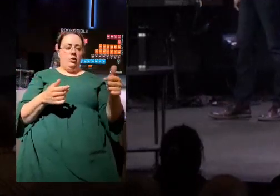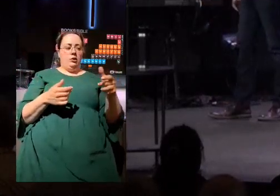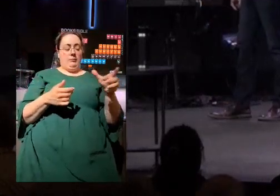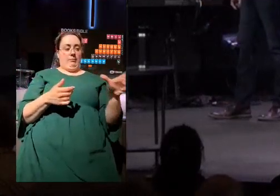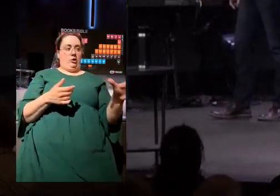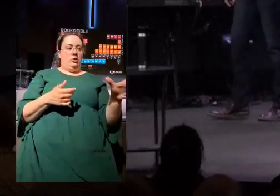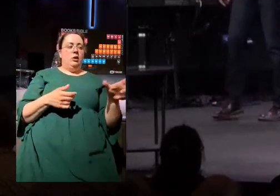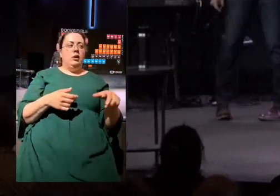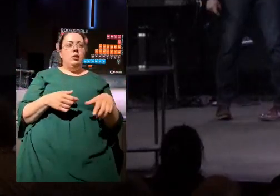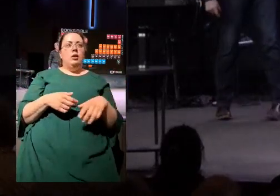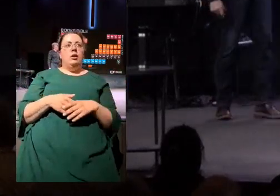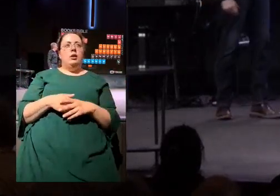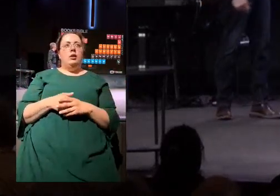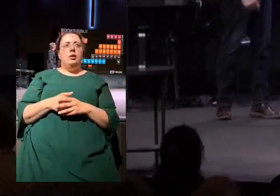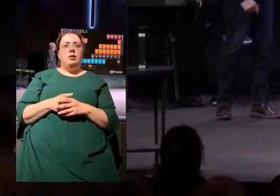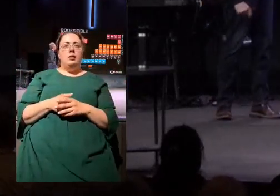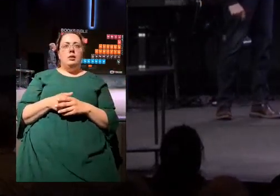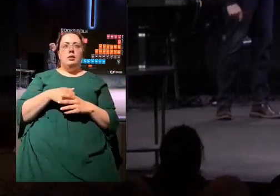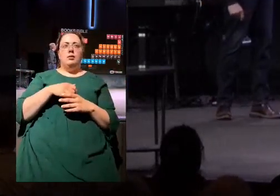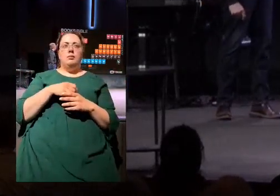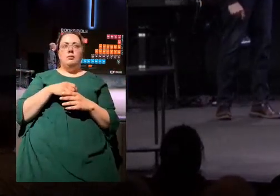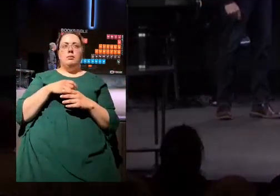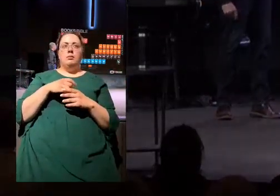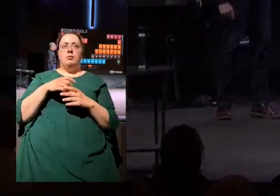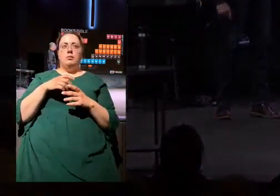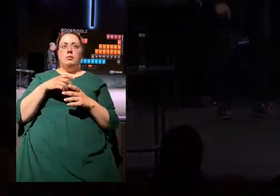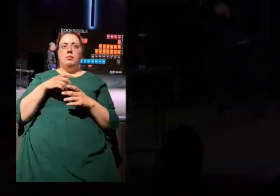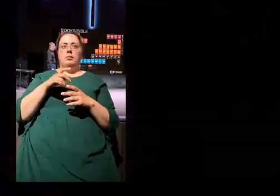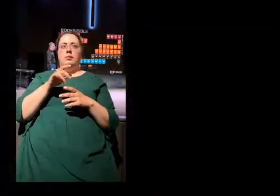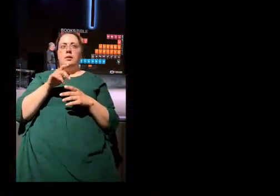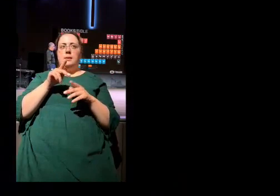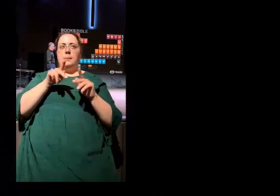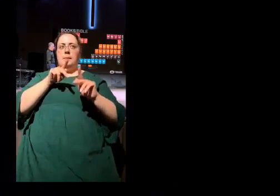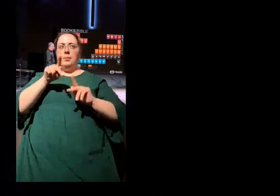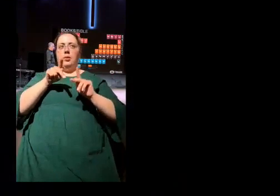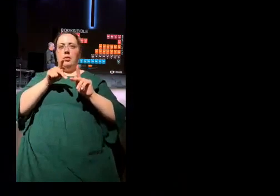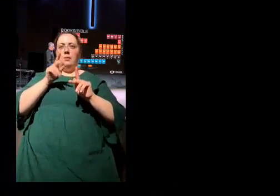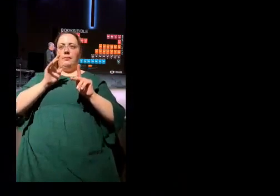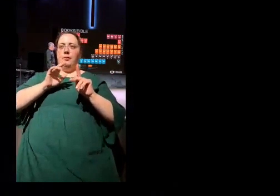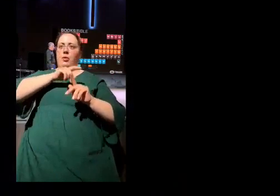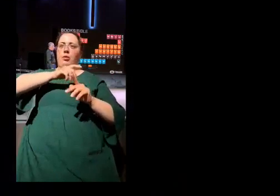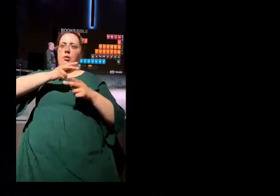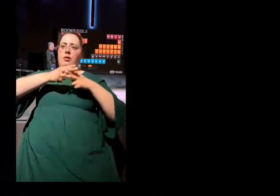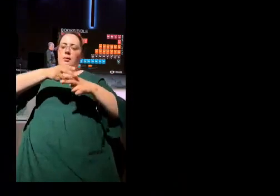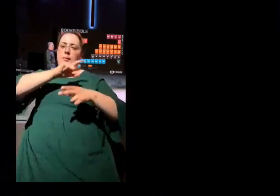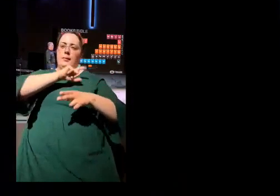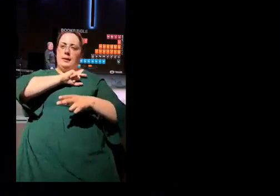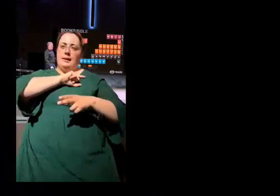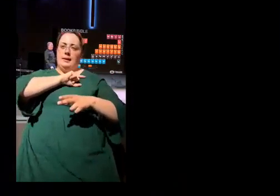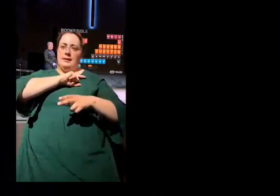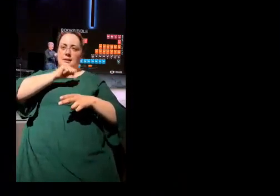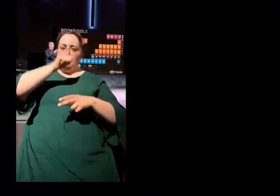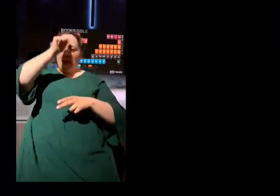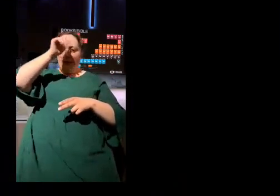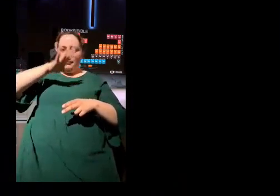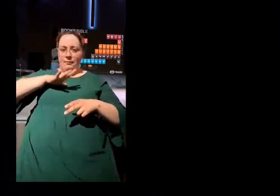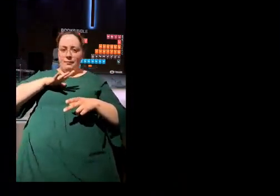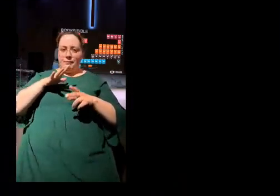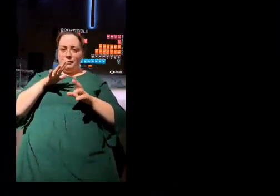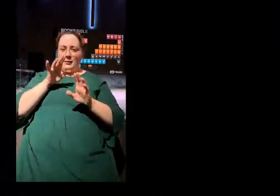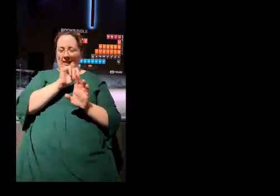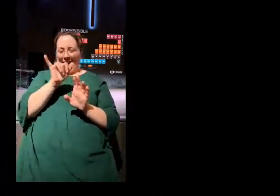policemen. They referenced back all the way to the red books about the laws. And they said, guys, this is